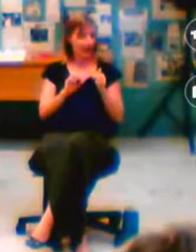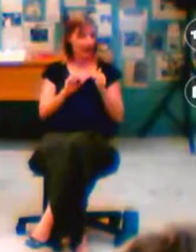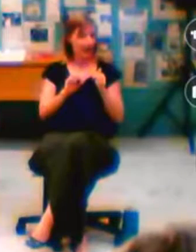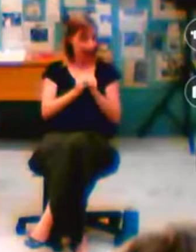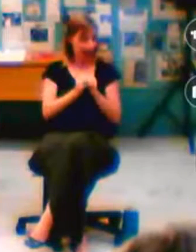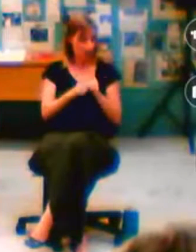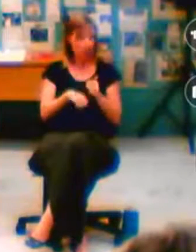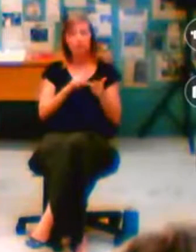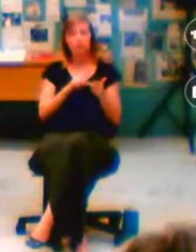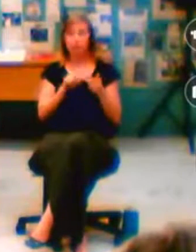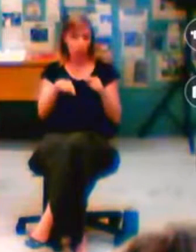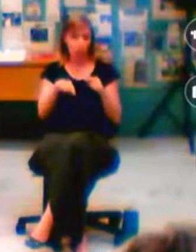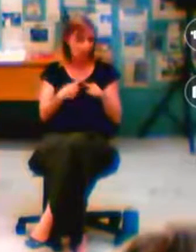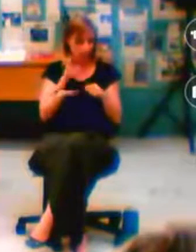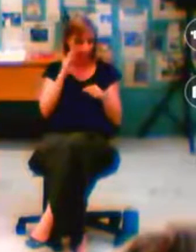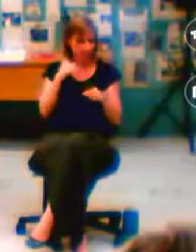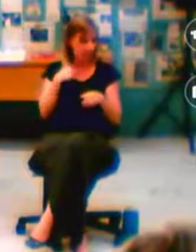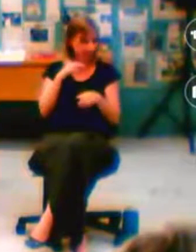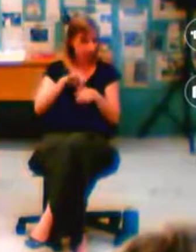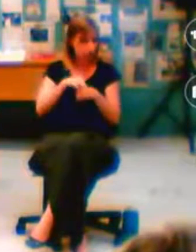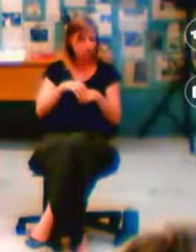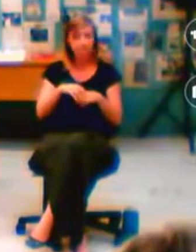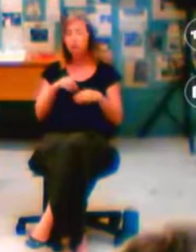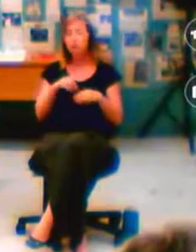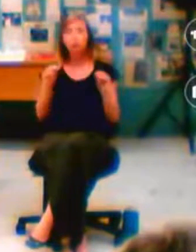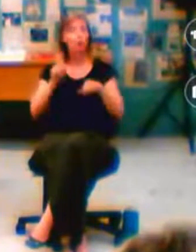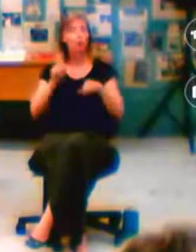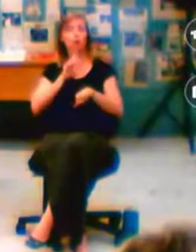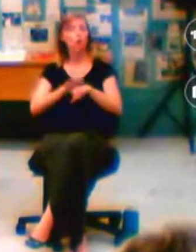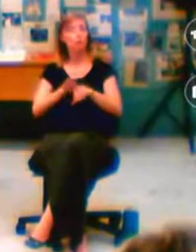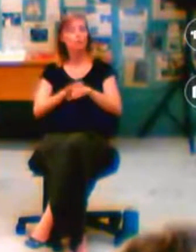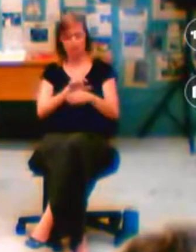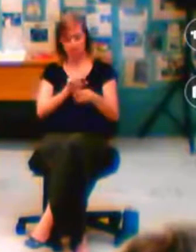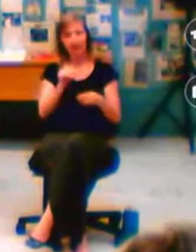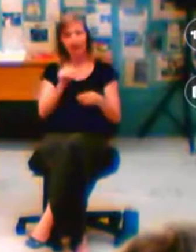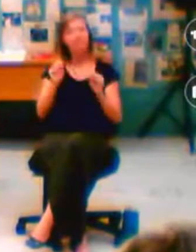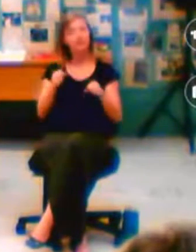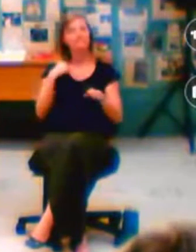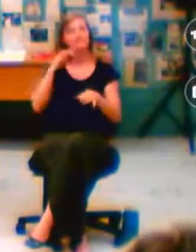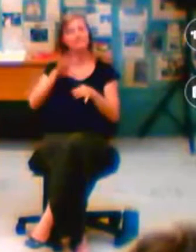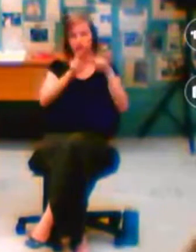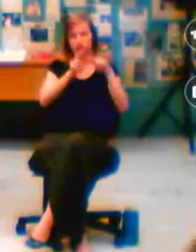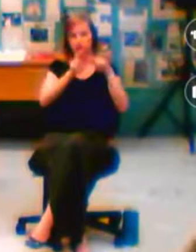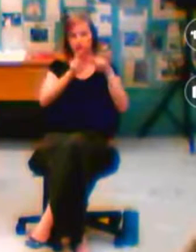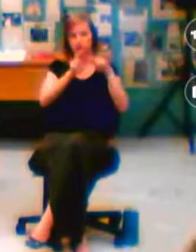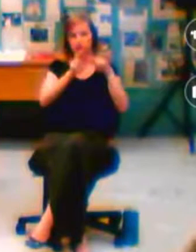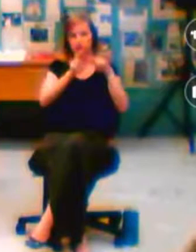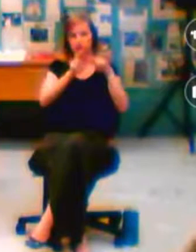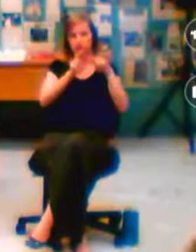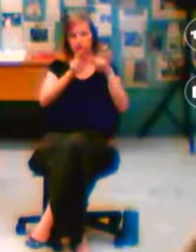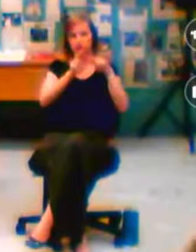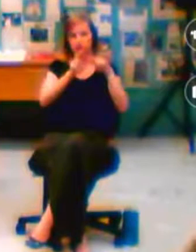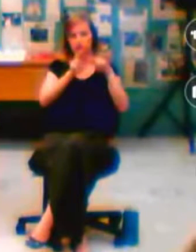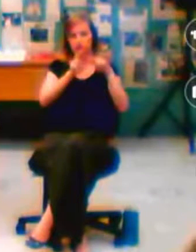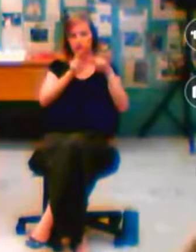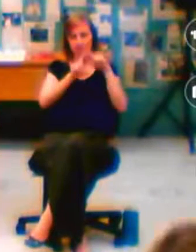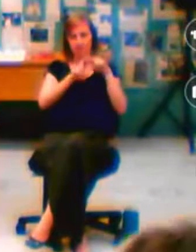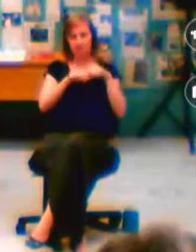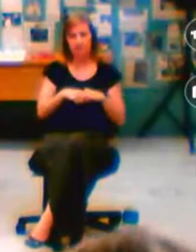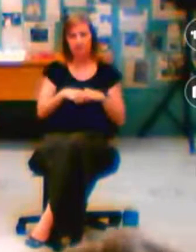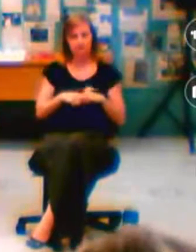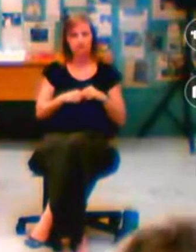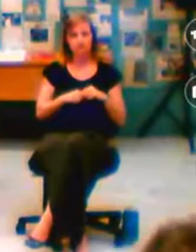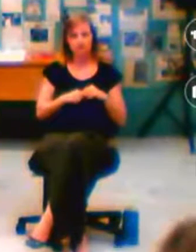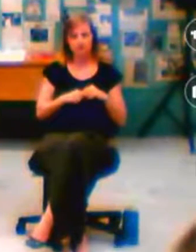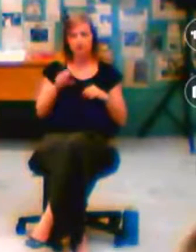sets up the election requirements. There's no age requirement. There's no requirements at all. It gets to determine who can run, how the elections